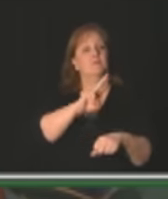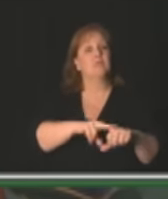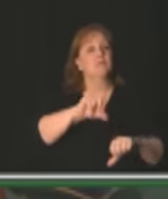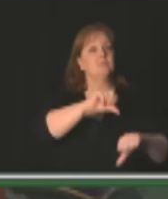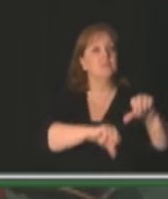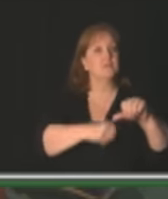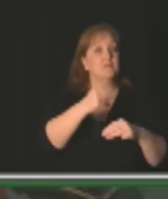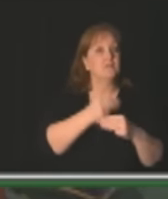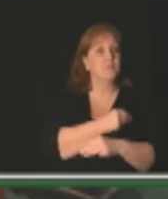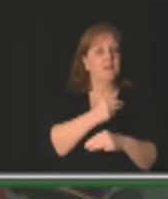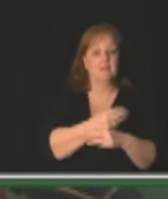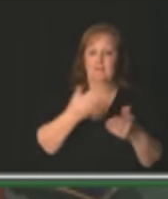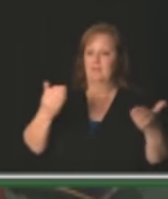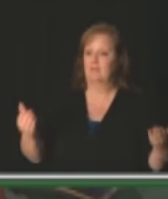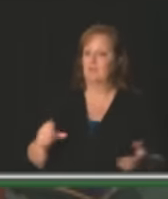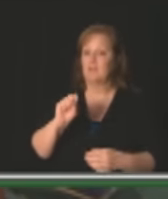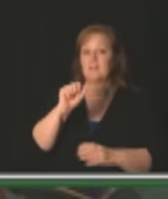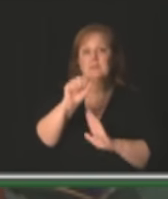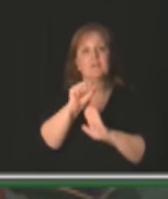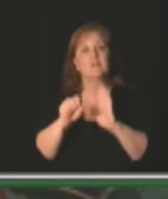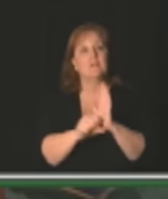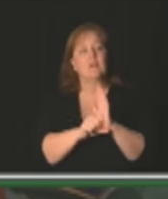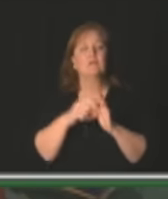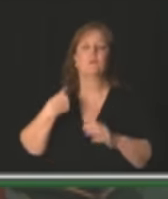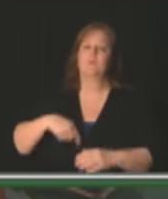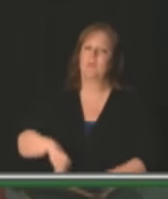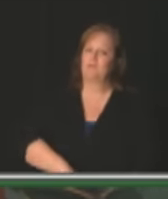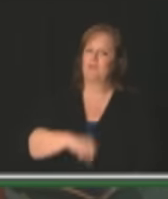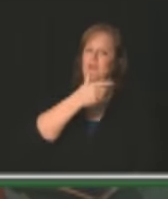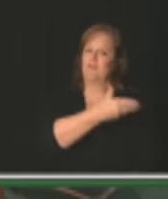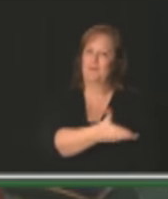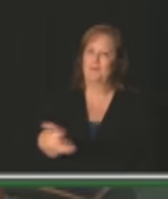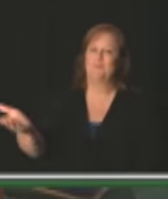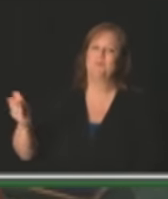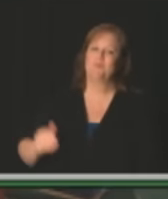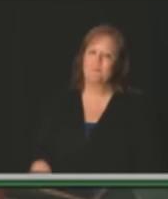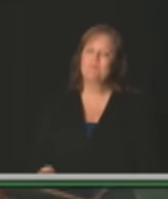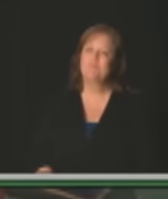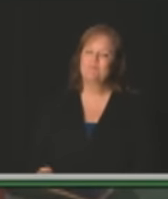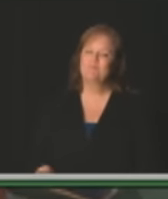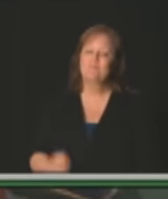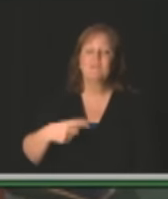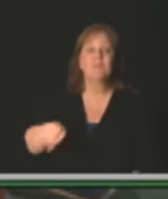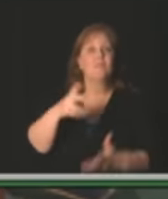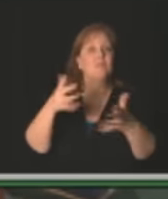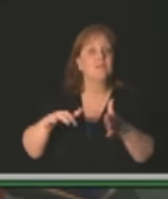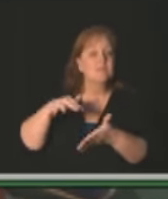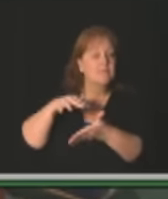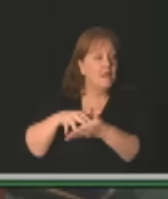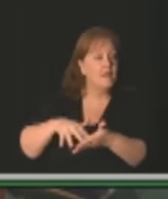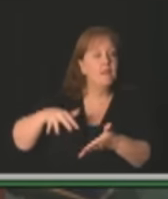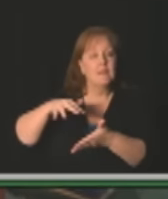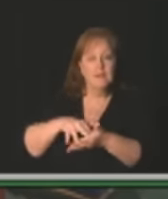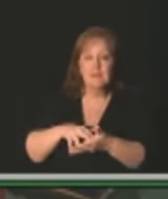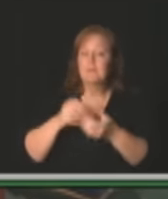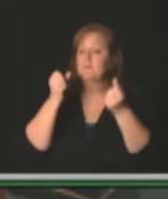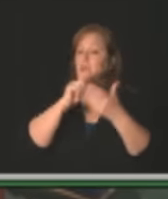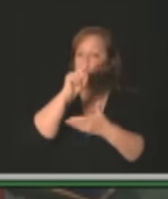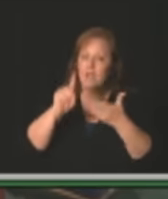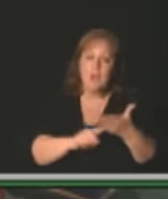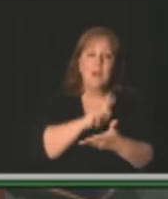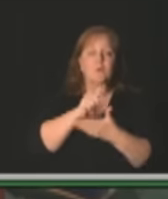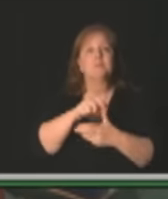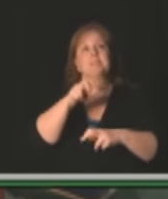Sacramento State, I want to say that we are very proud of you. You have studied hard and spent countless hours in